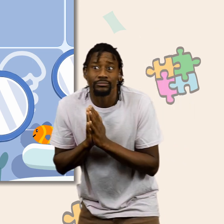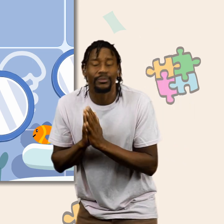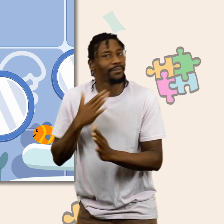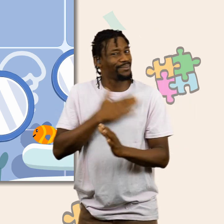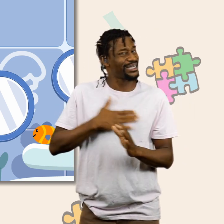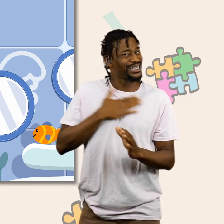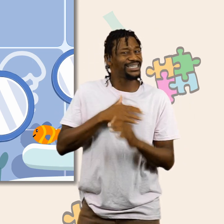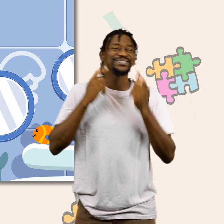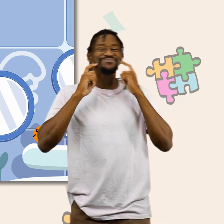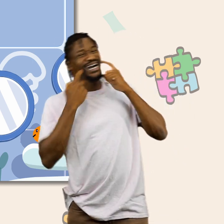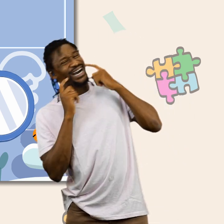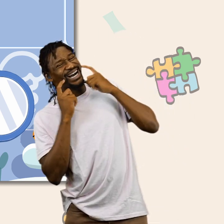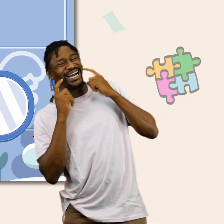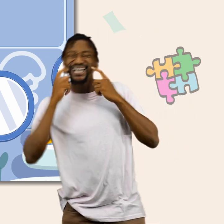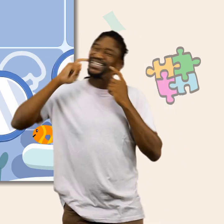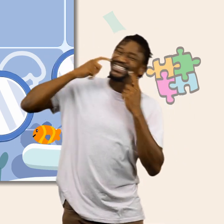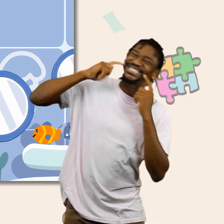Please, little gentleman, smile.